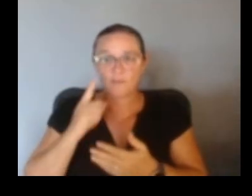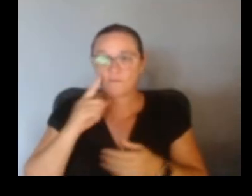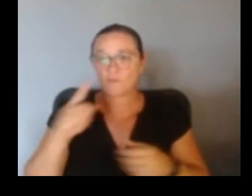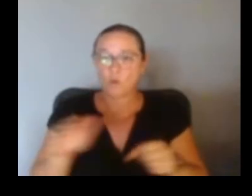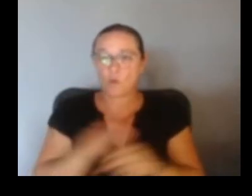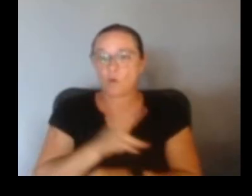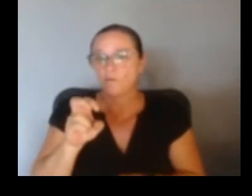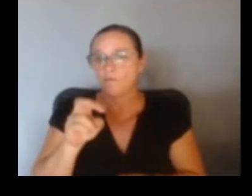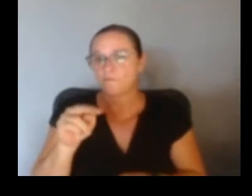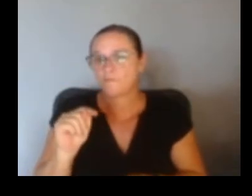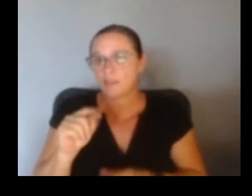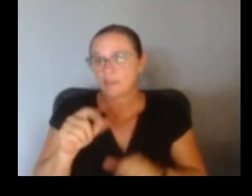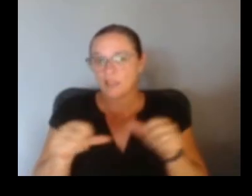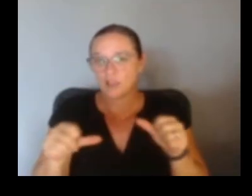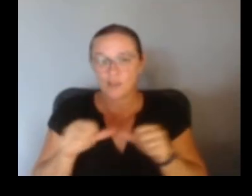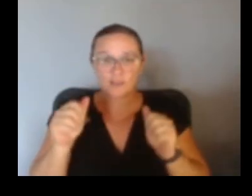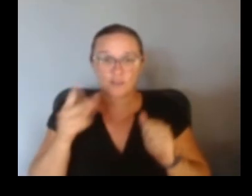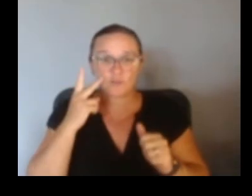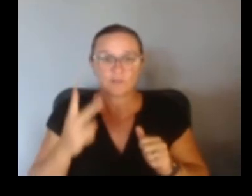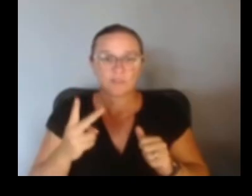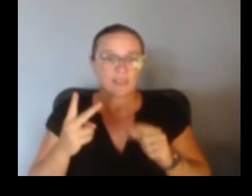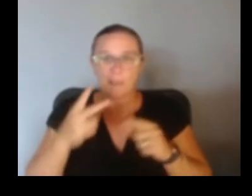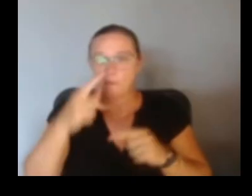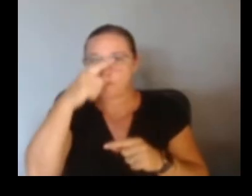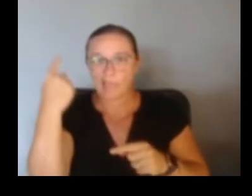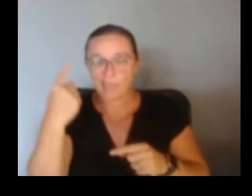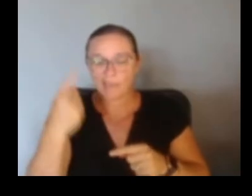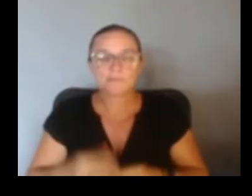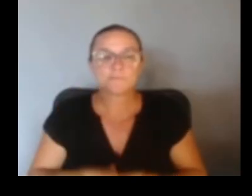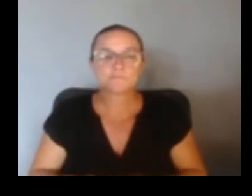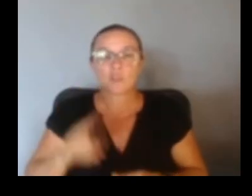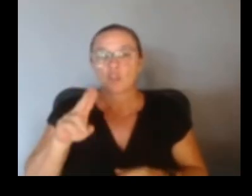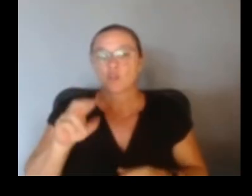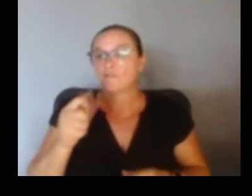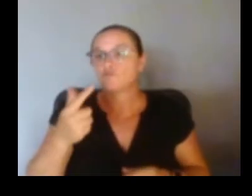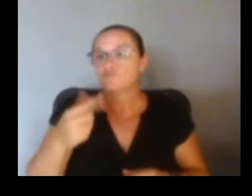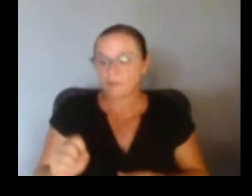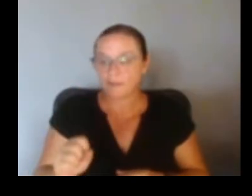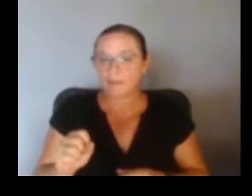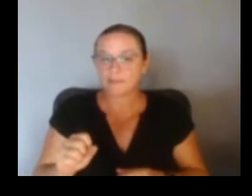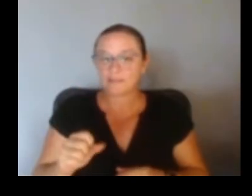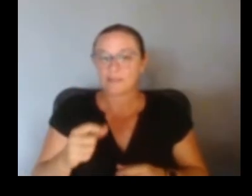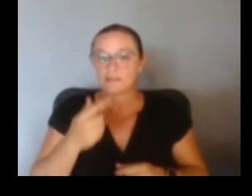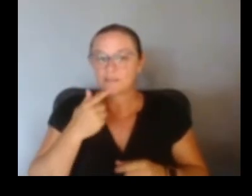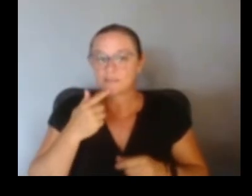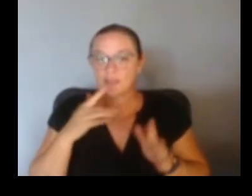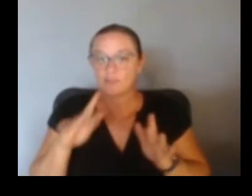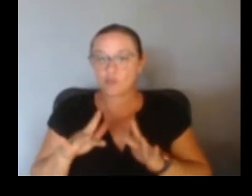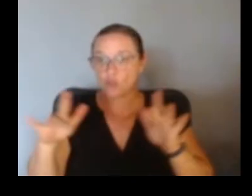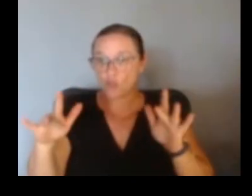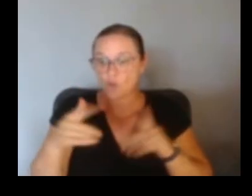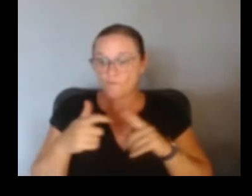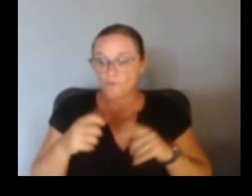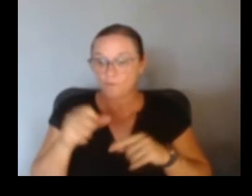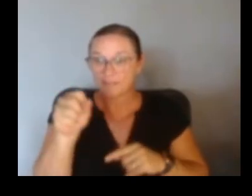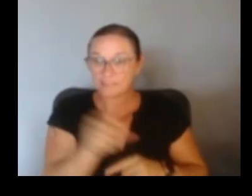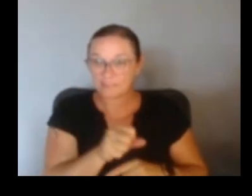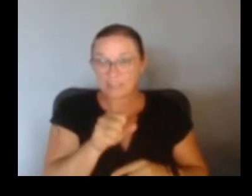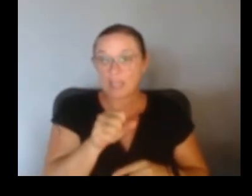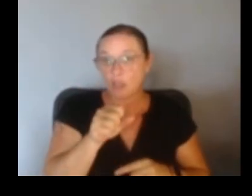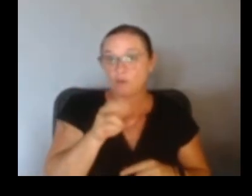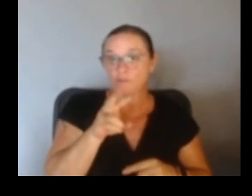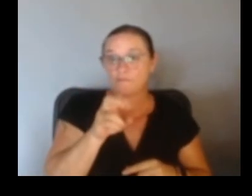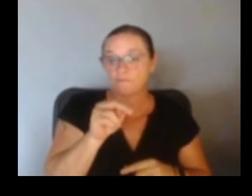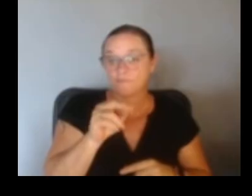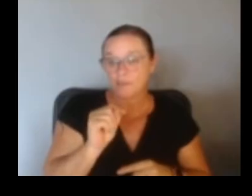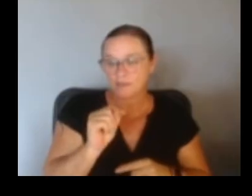as you see this black screen here. The USGS does report that glow became visible from the south vent in the last couple nights,